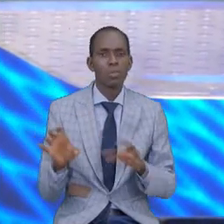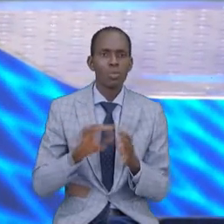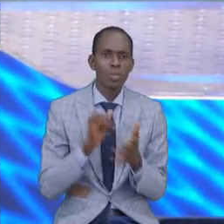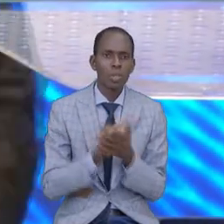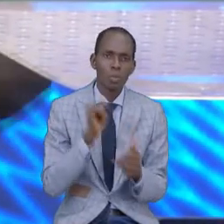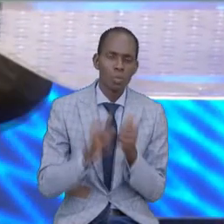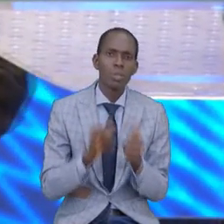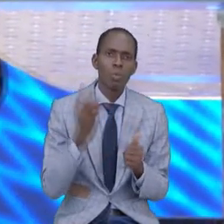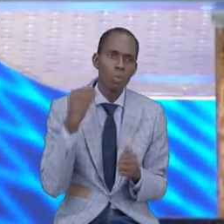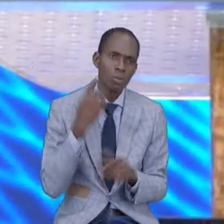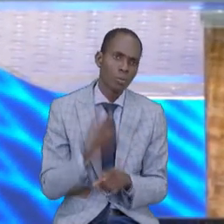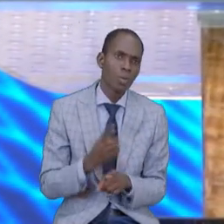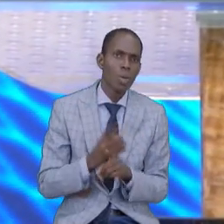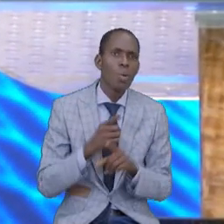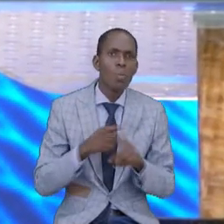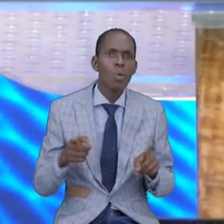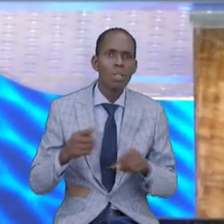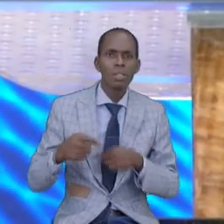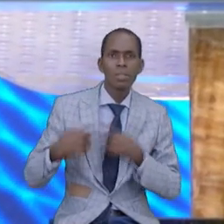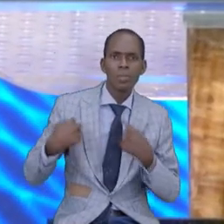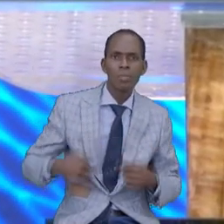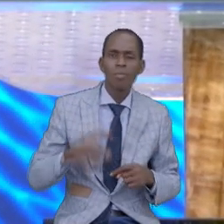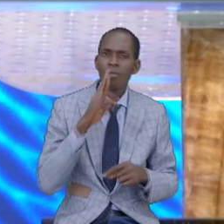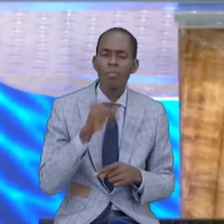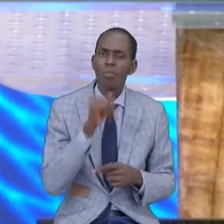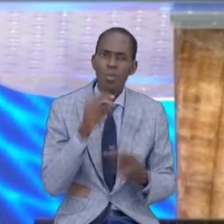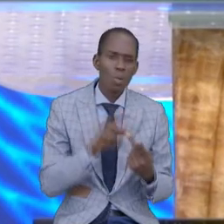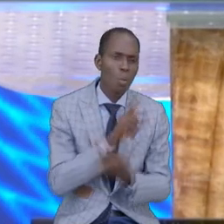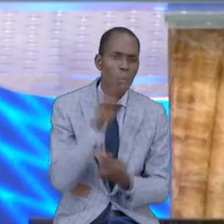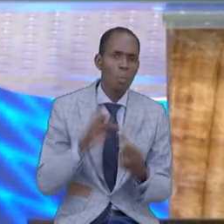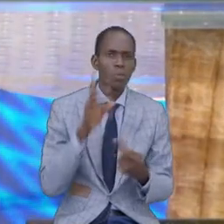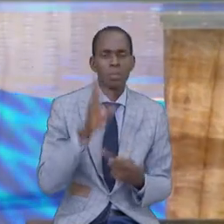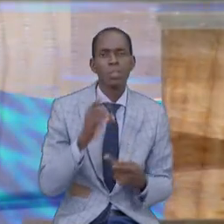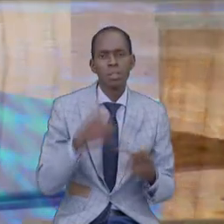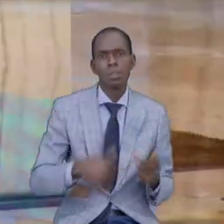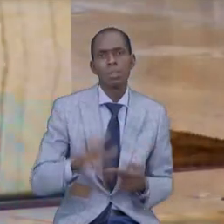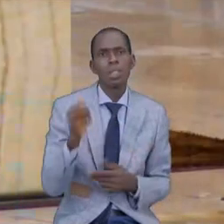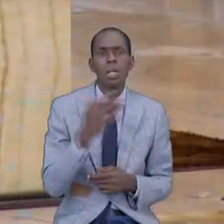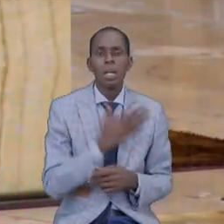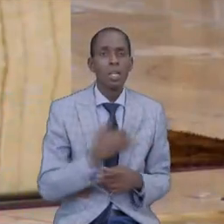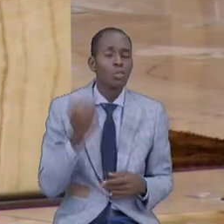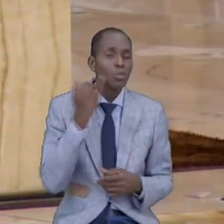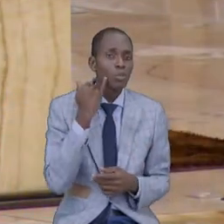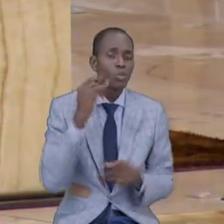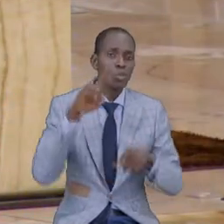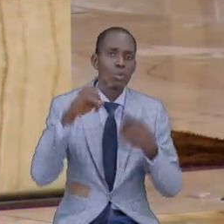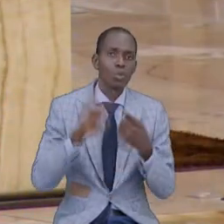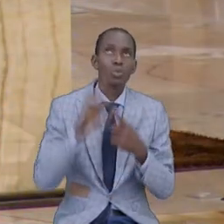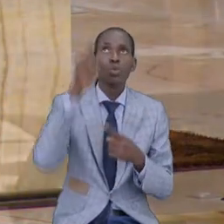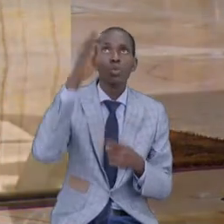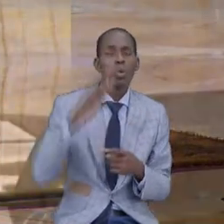right, but their hearts are not perfected yet. And instead of going to God and